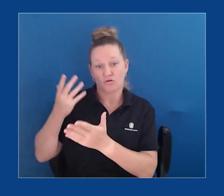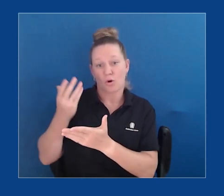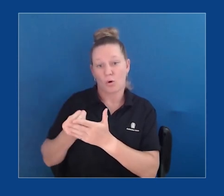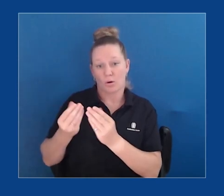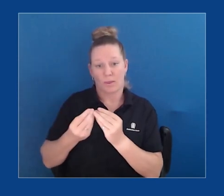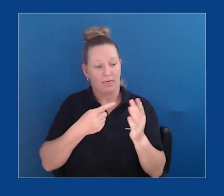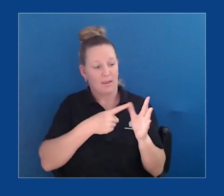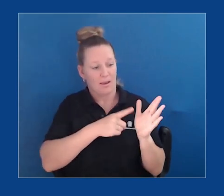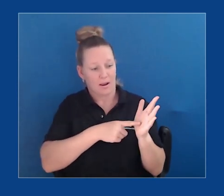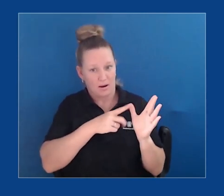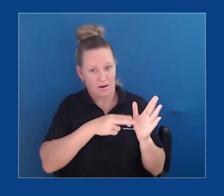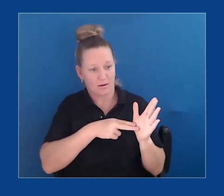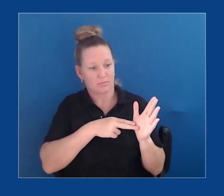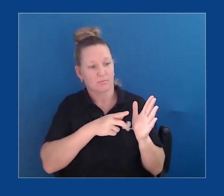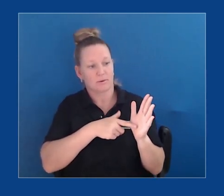family members,